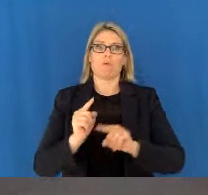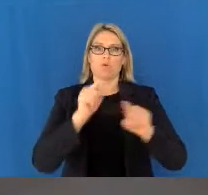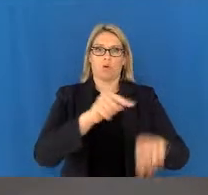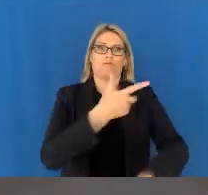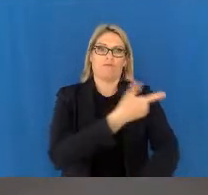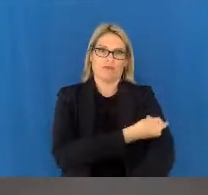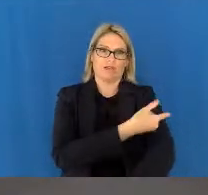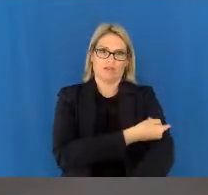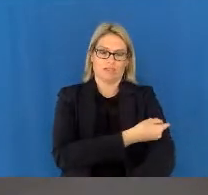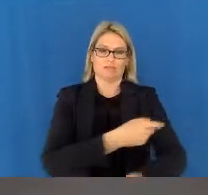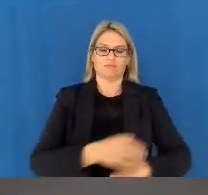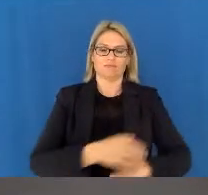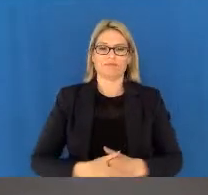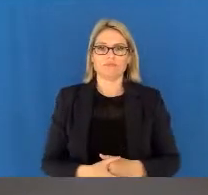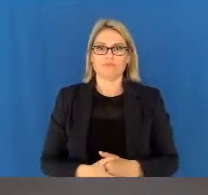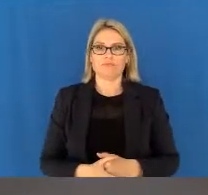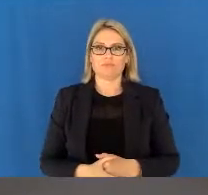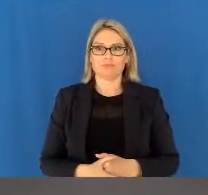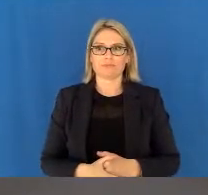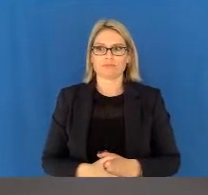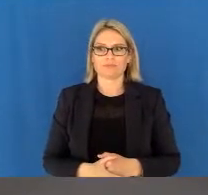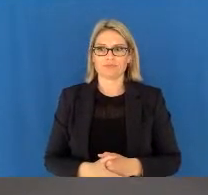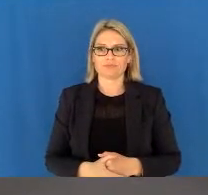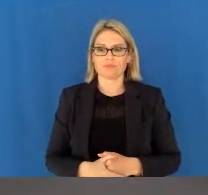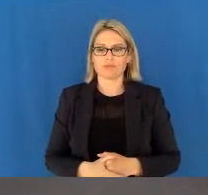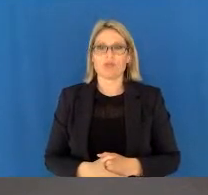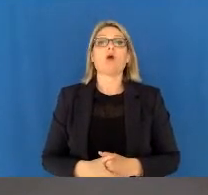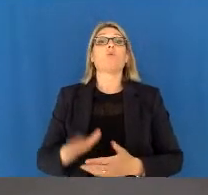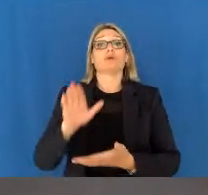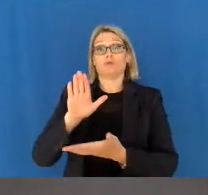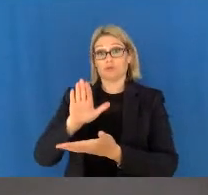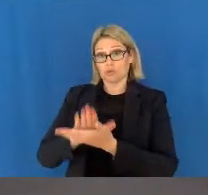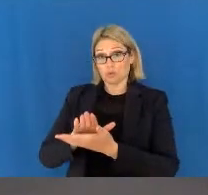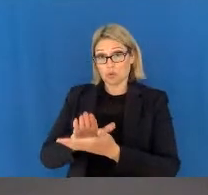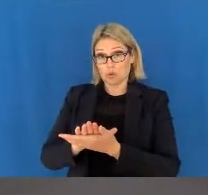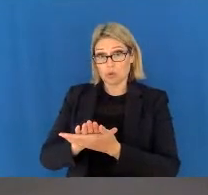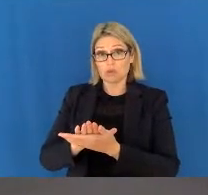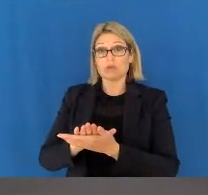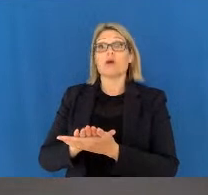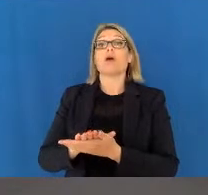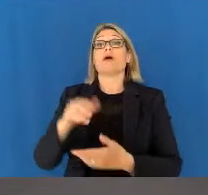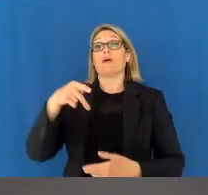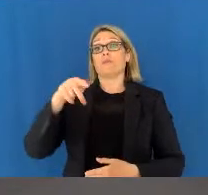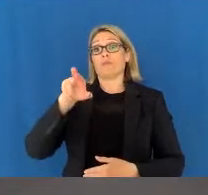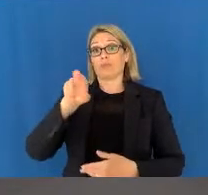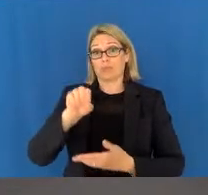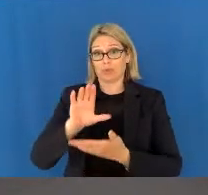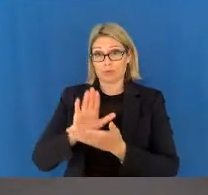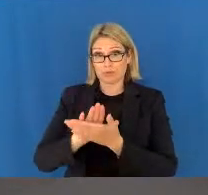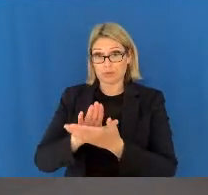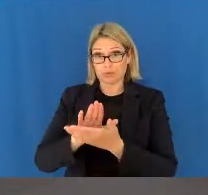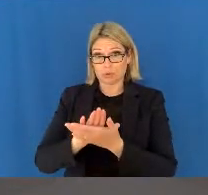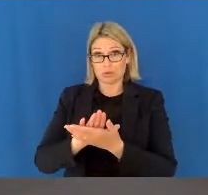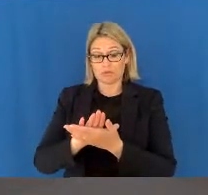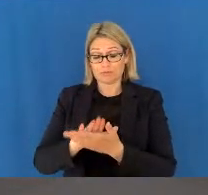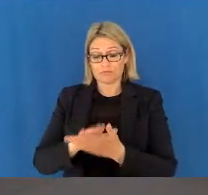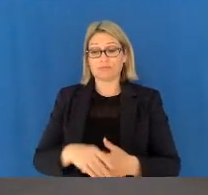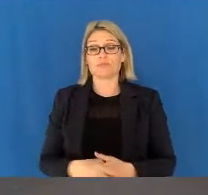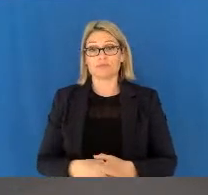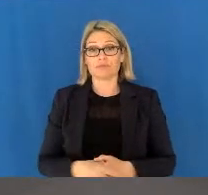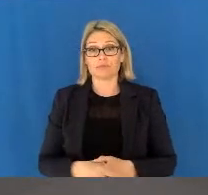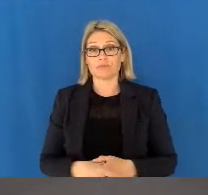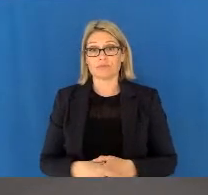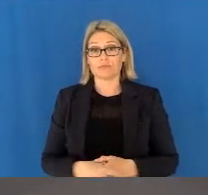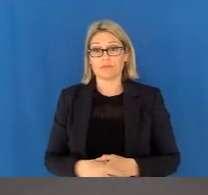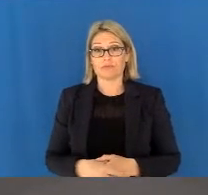we've been doing mostly the schools and the preschool centers, and we want to give